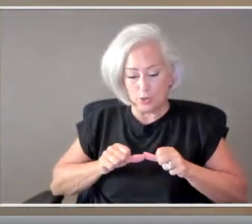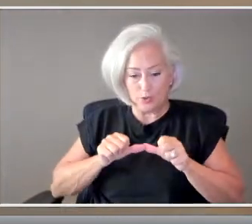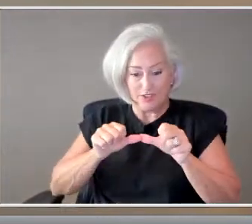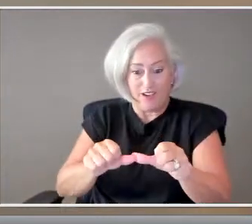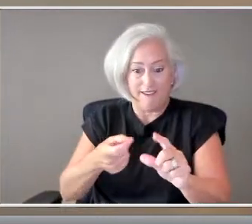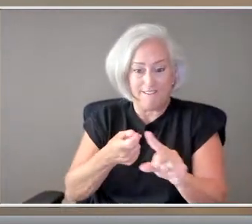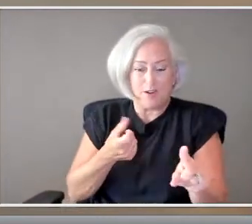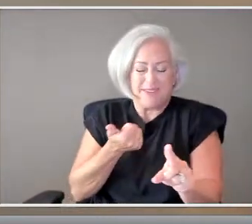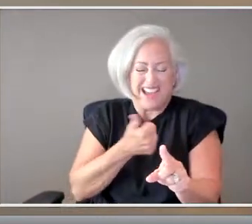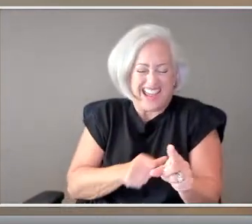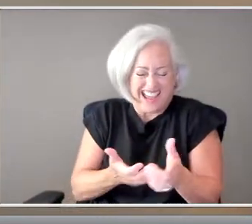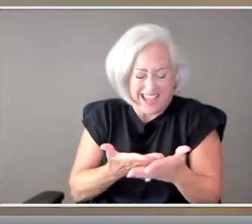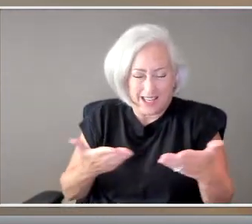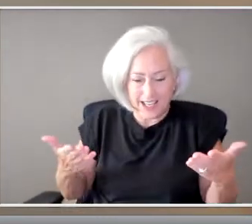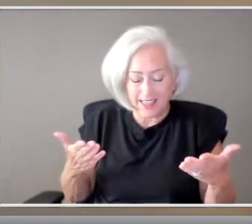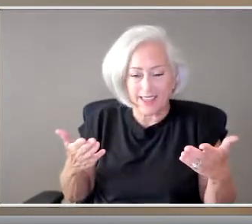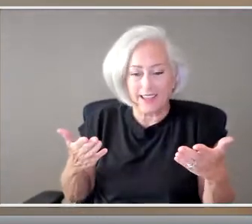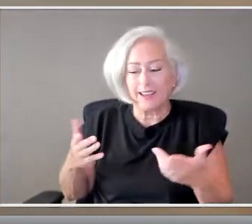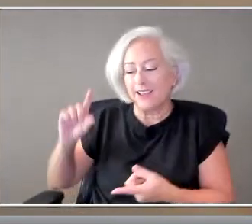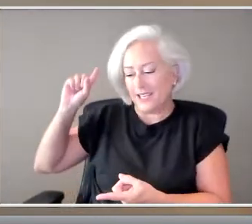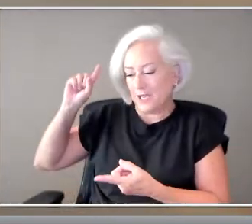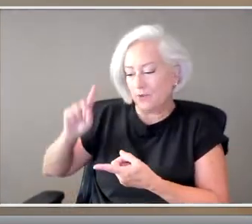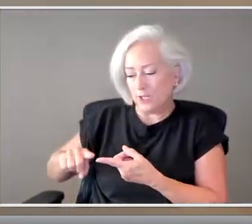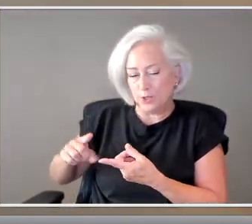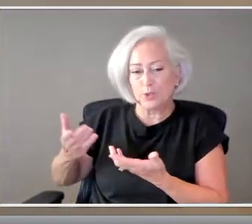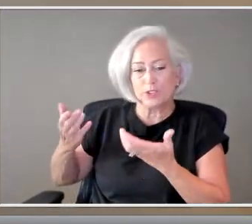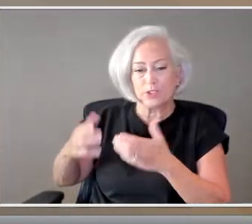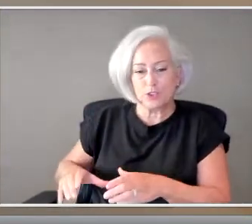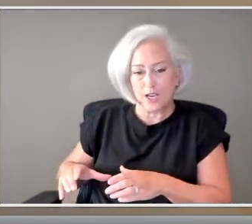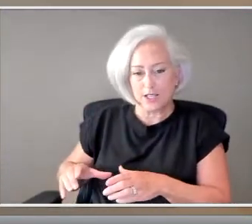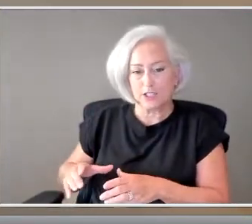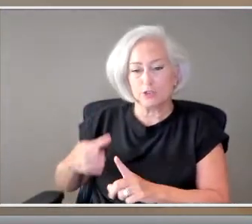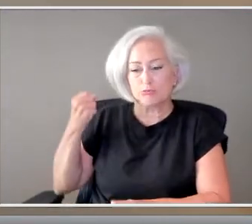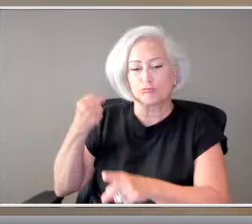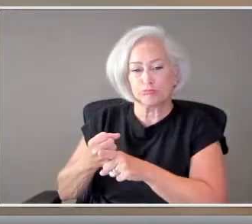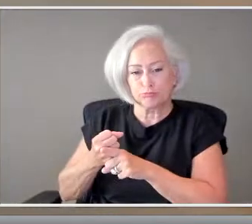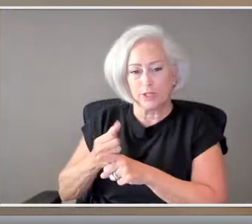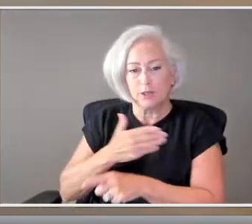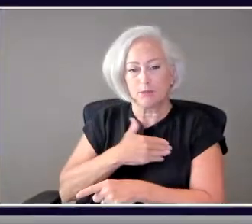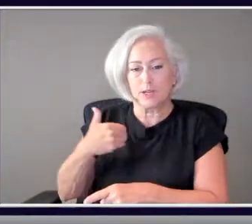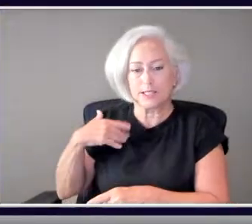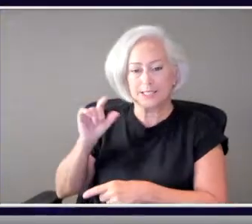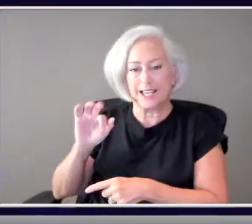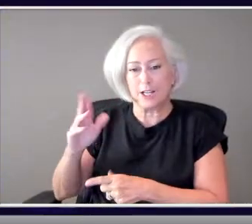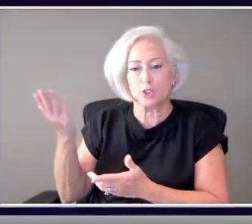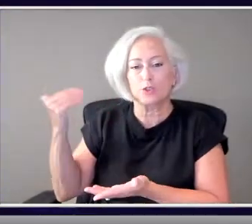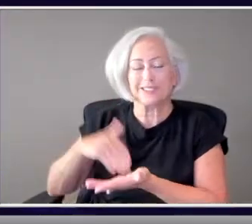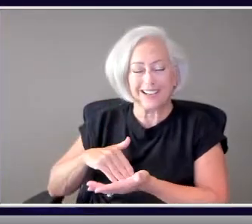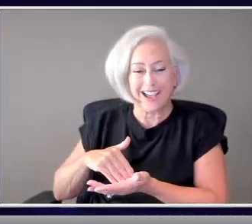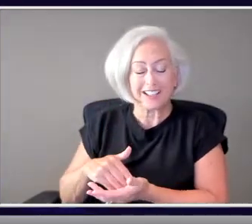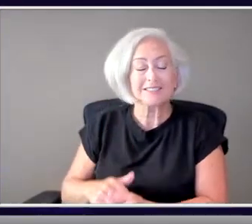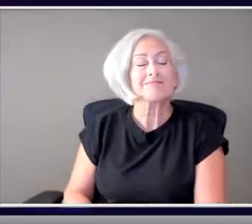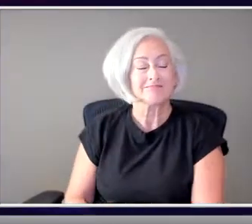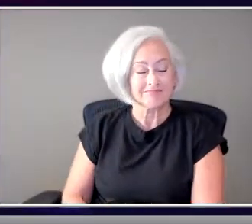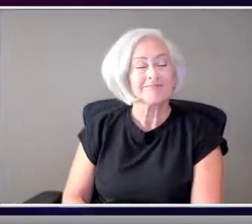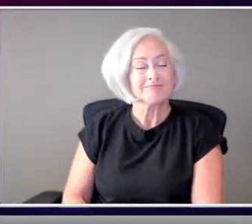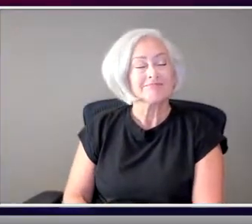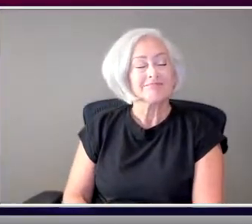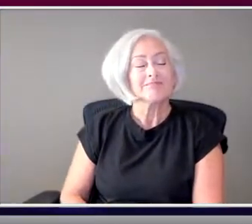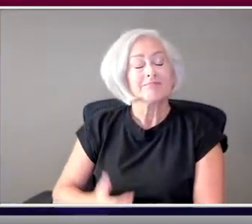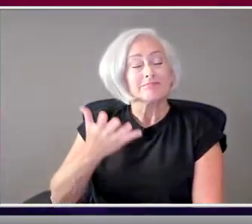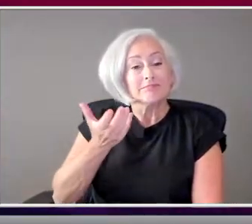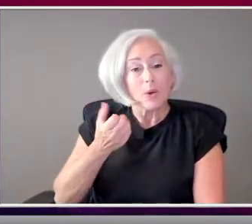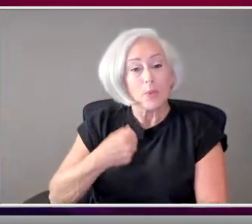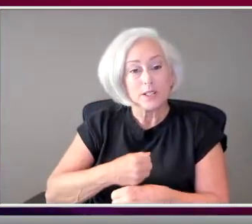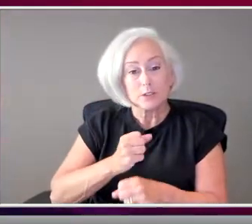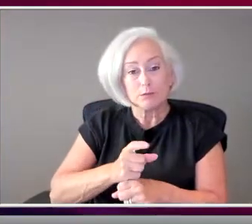anything, as well as reducing her risk for recurrence for breast cancer. You know, I just want to make sure that our audience